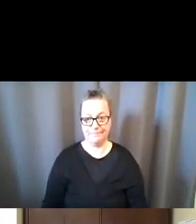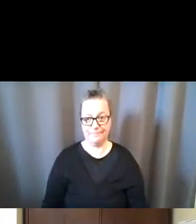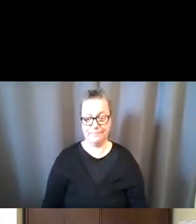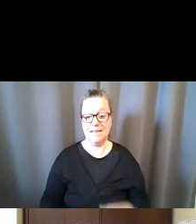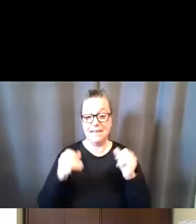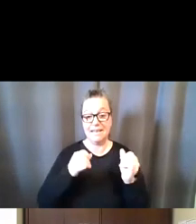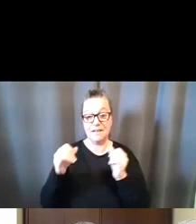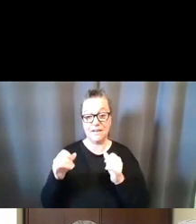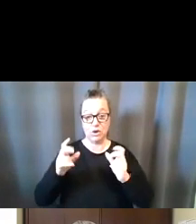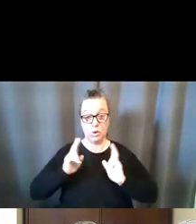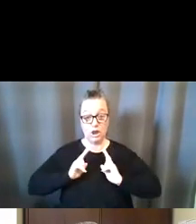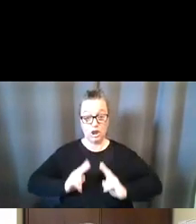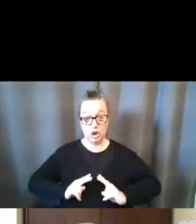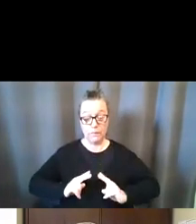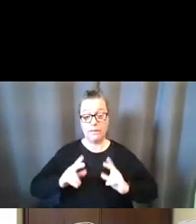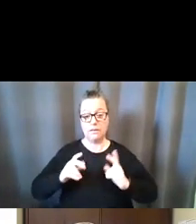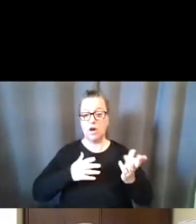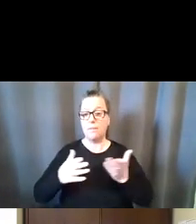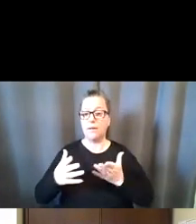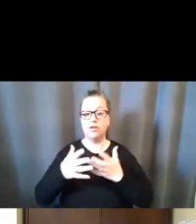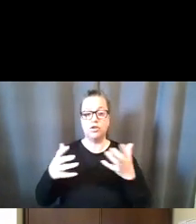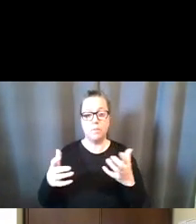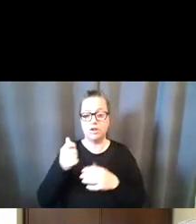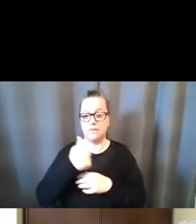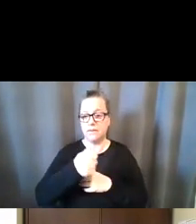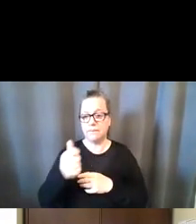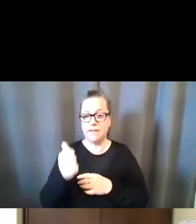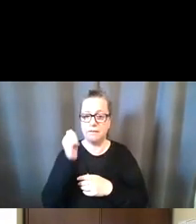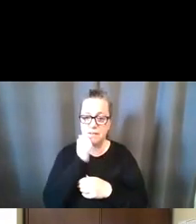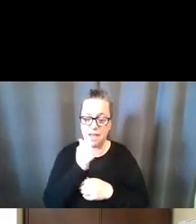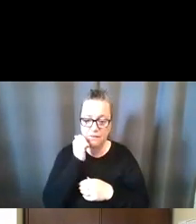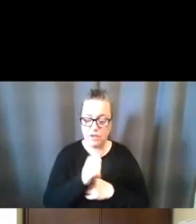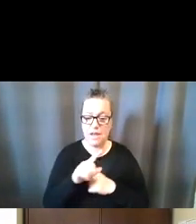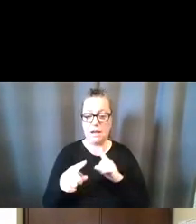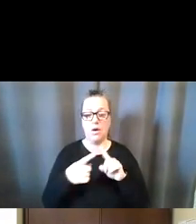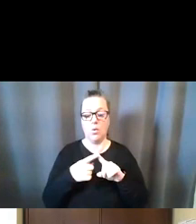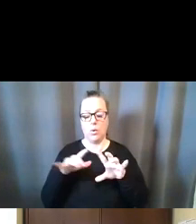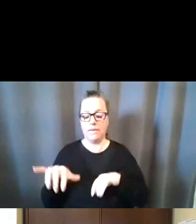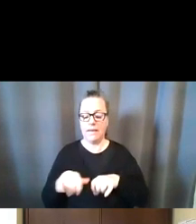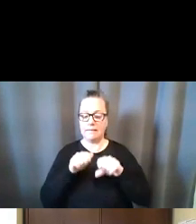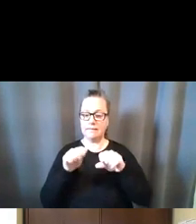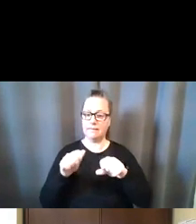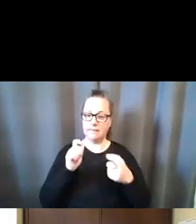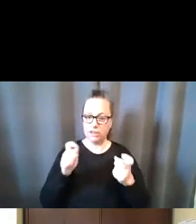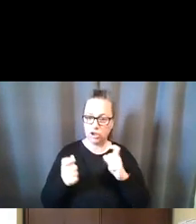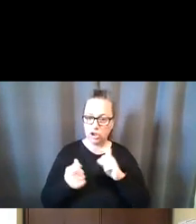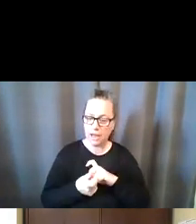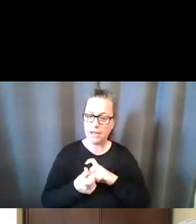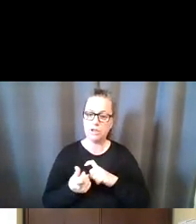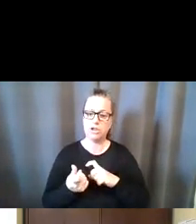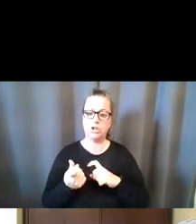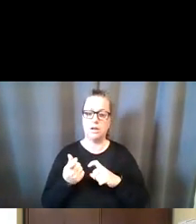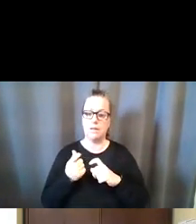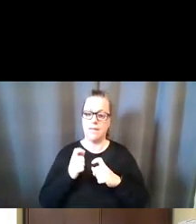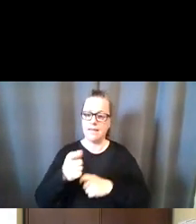Individual human beings are bringing so much of themselves every single day. And when they step into this change and they put in the energy to